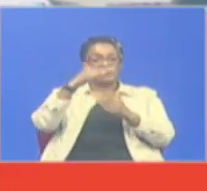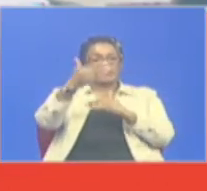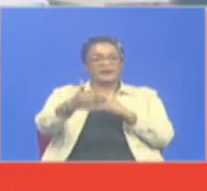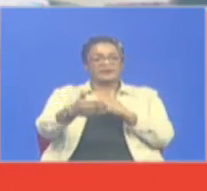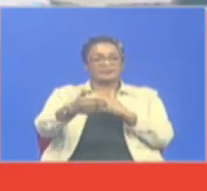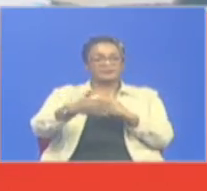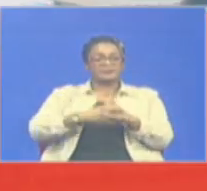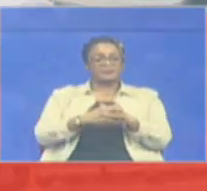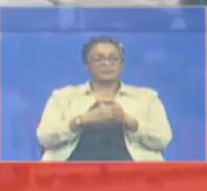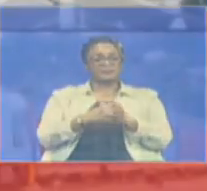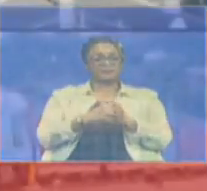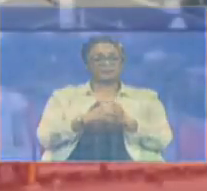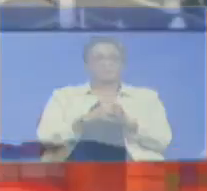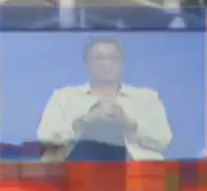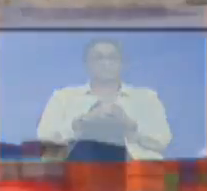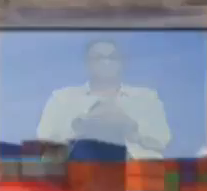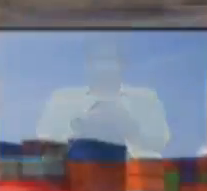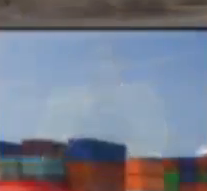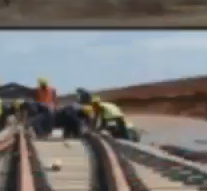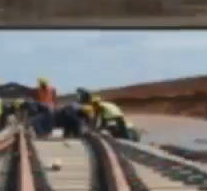break.